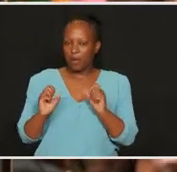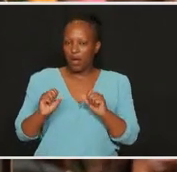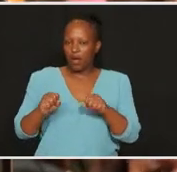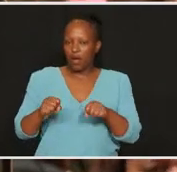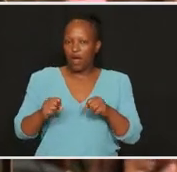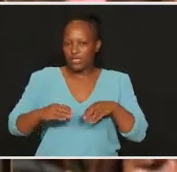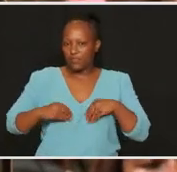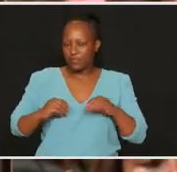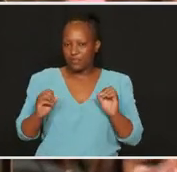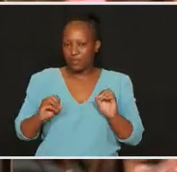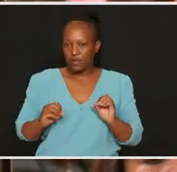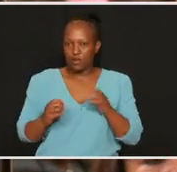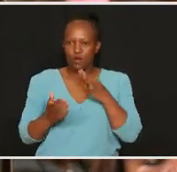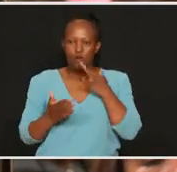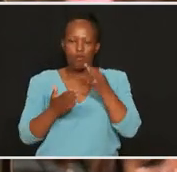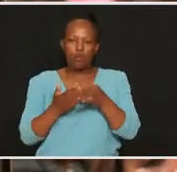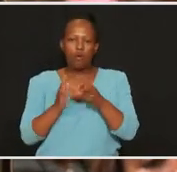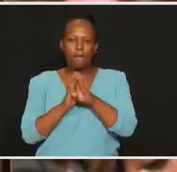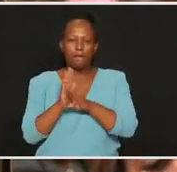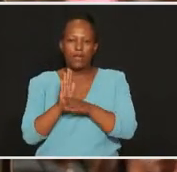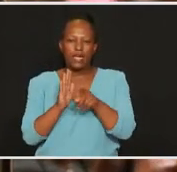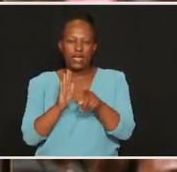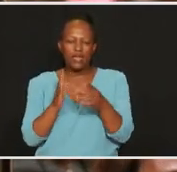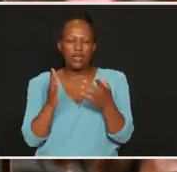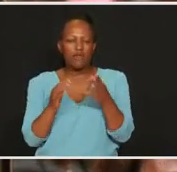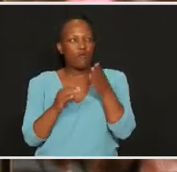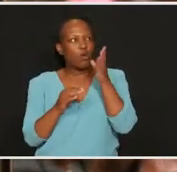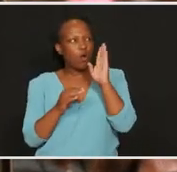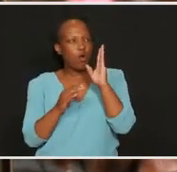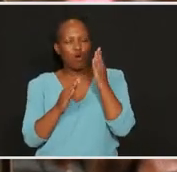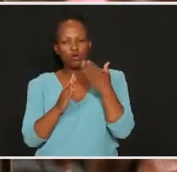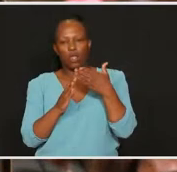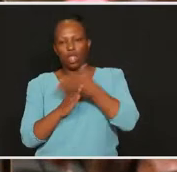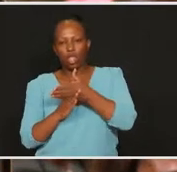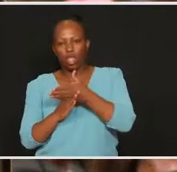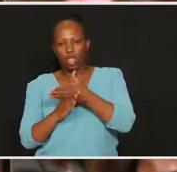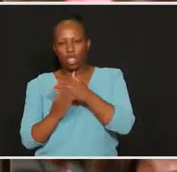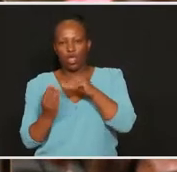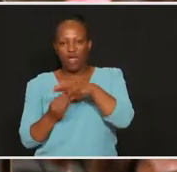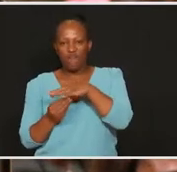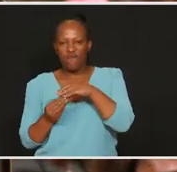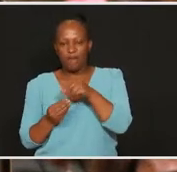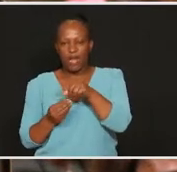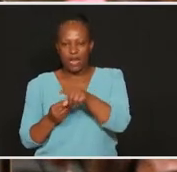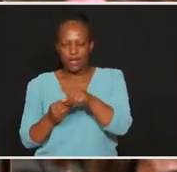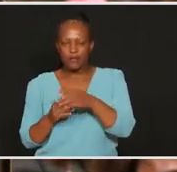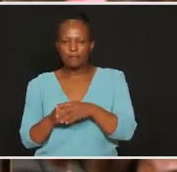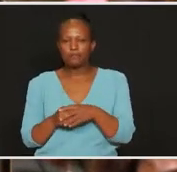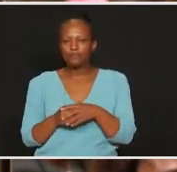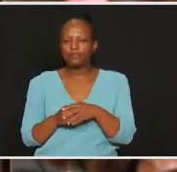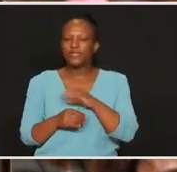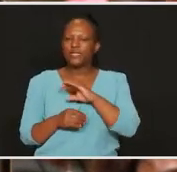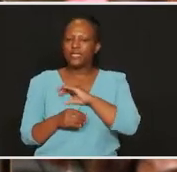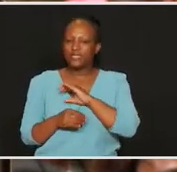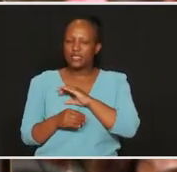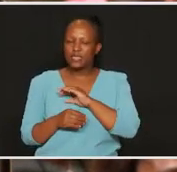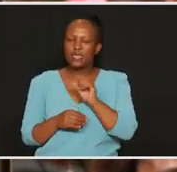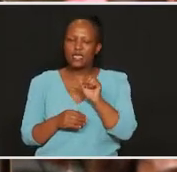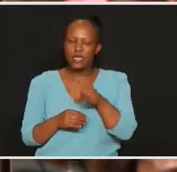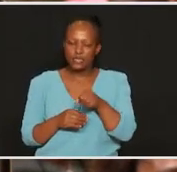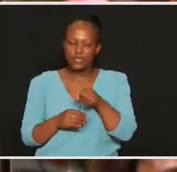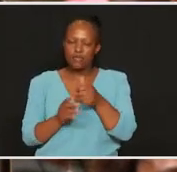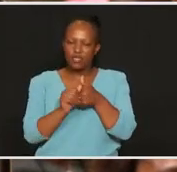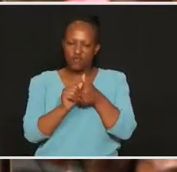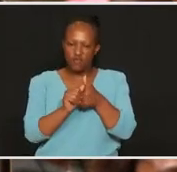in the ways proposed in this bill is a forceful Invasion into God's ordained family structure Christians must obey government yes